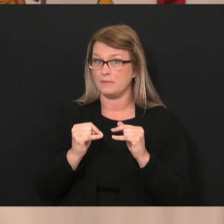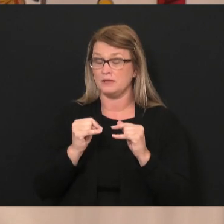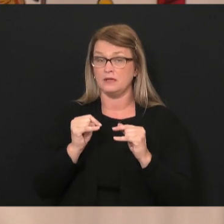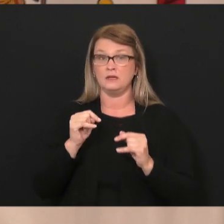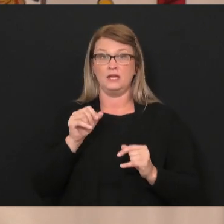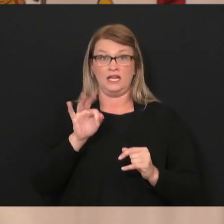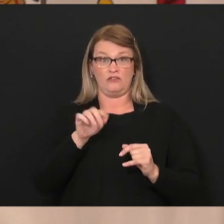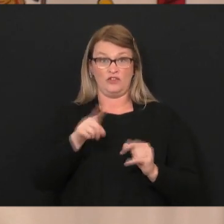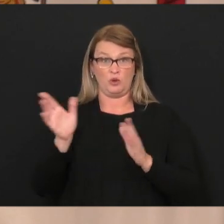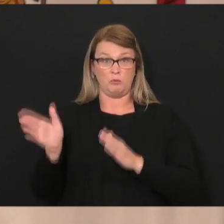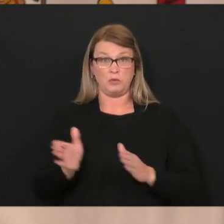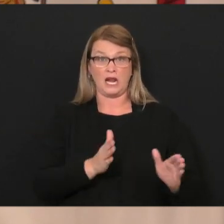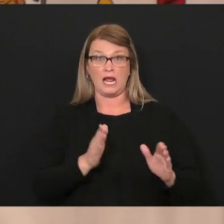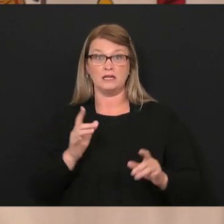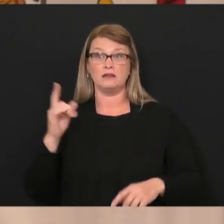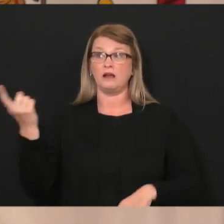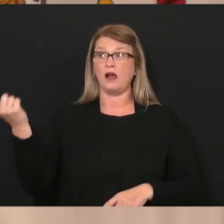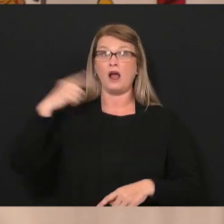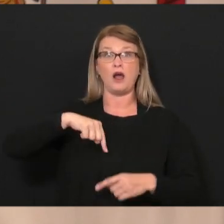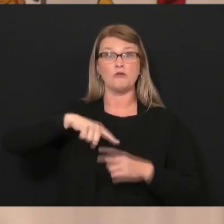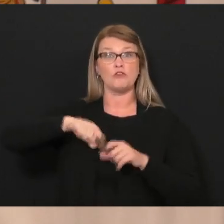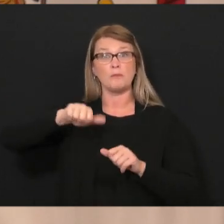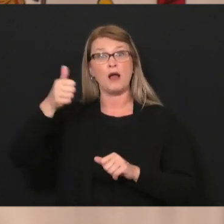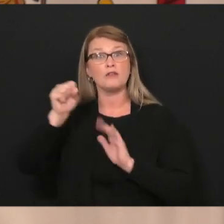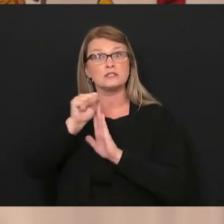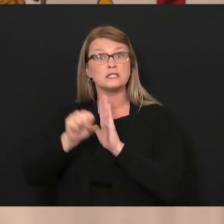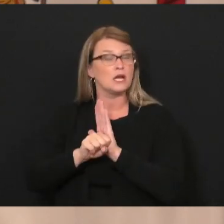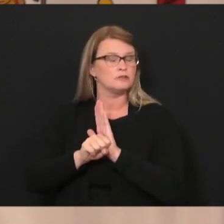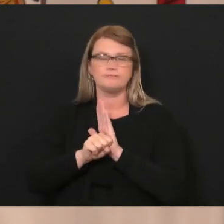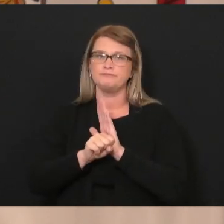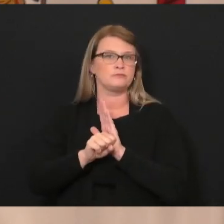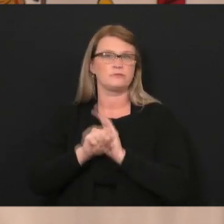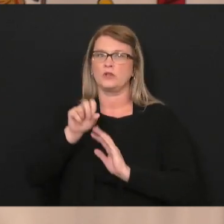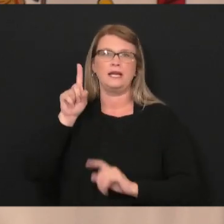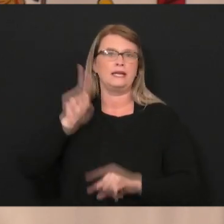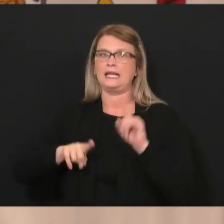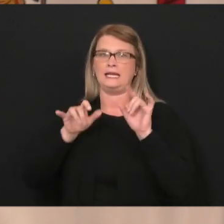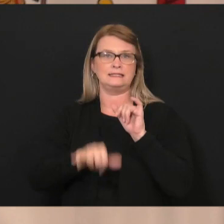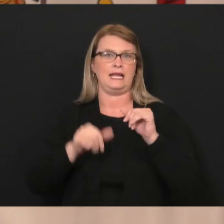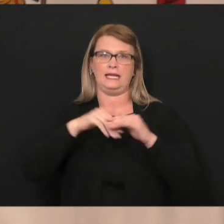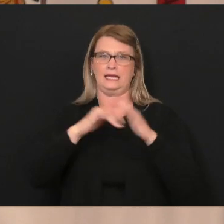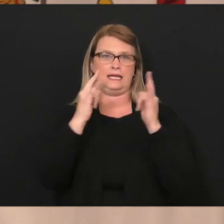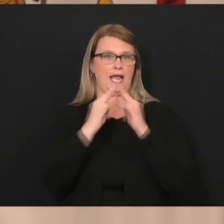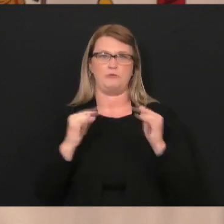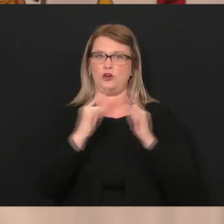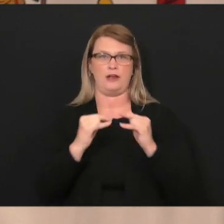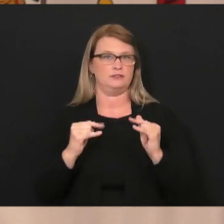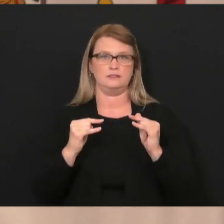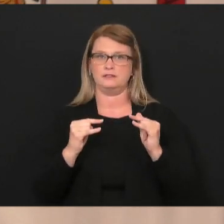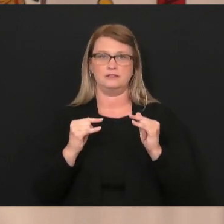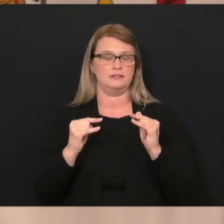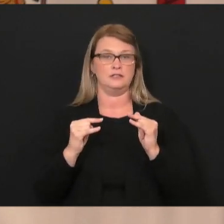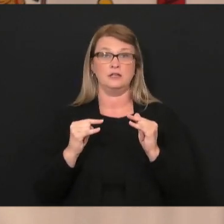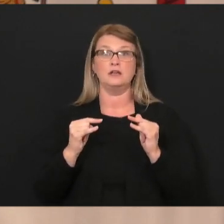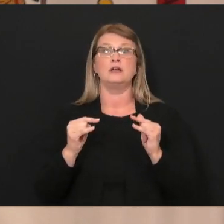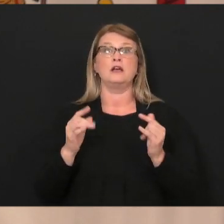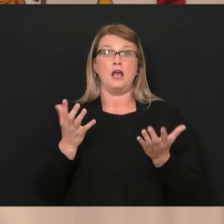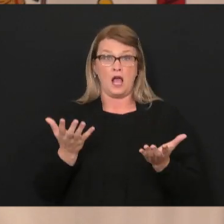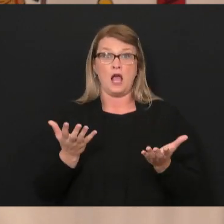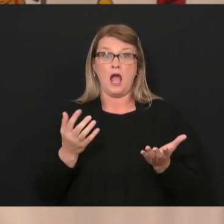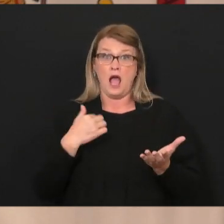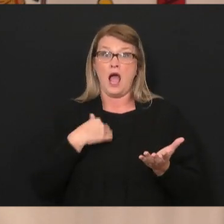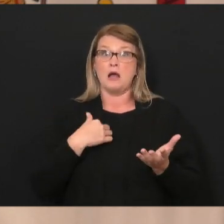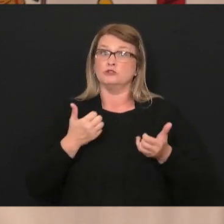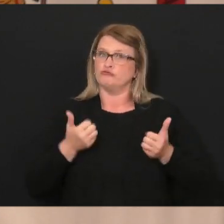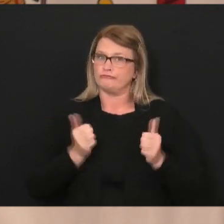an out-of-state destination or whatever, we're shut down to you. And we're doing it again in an